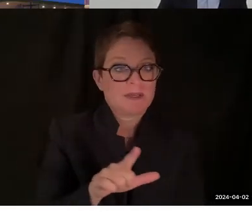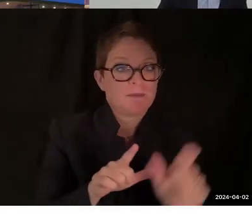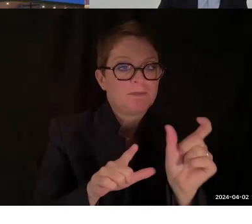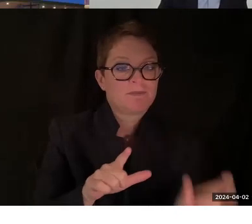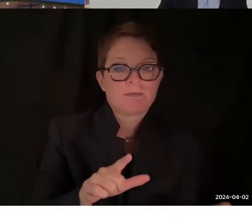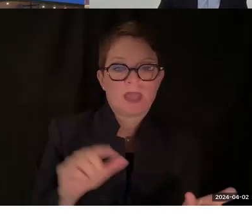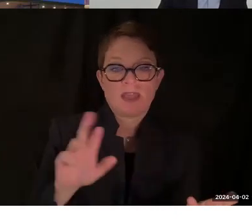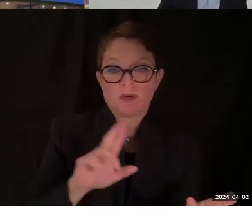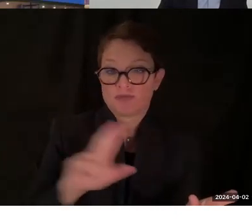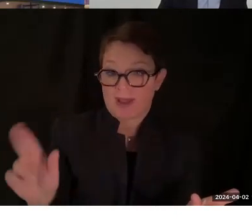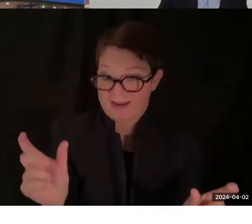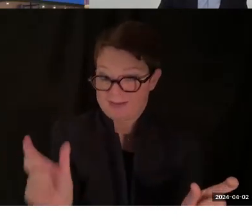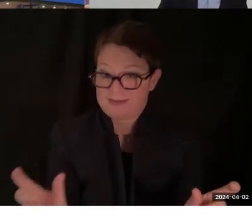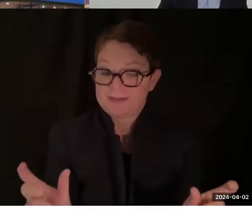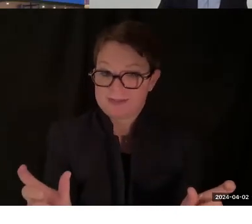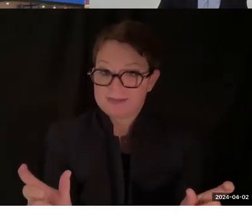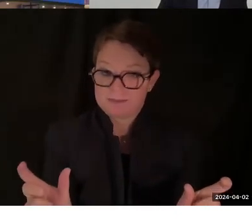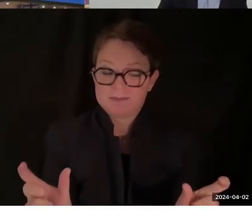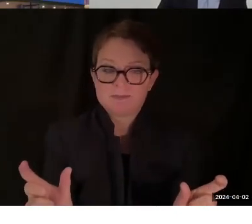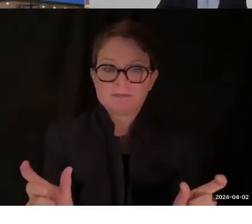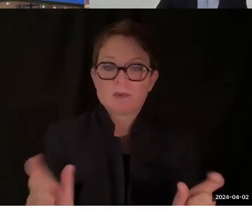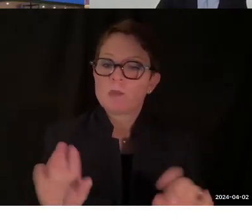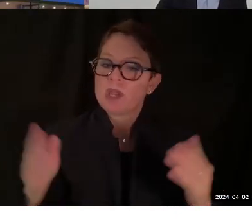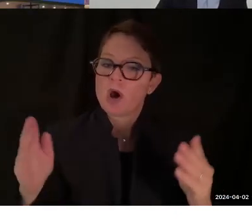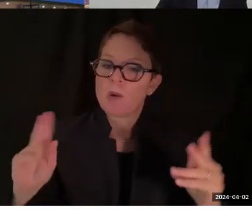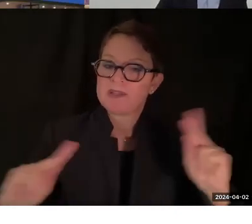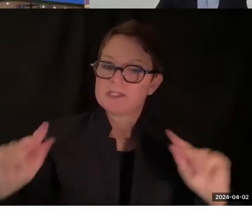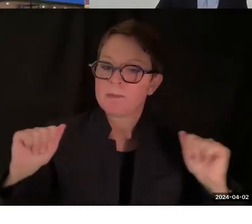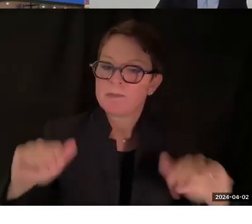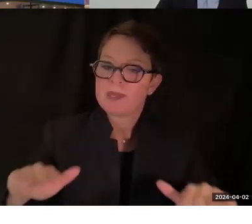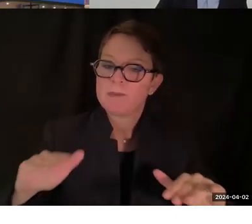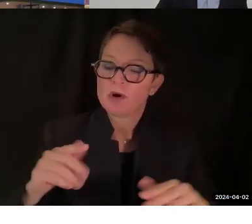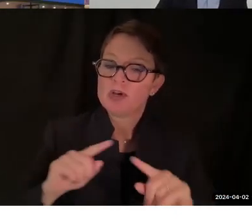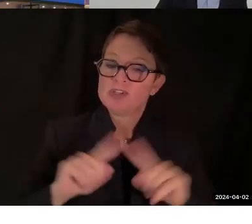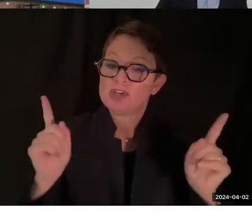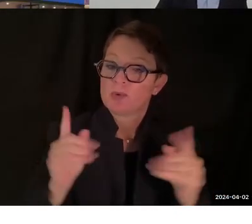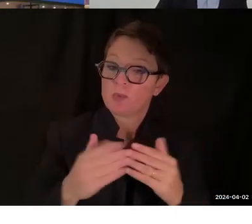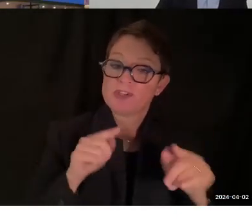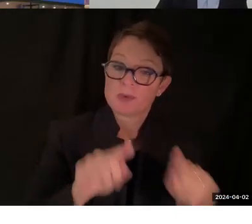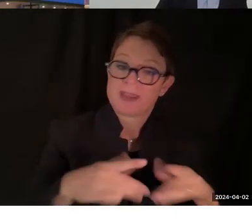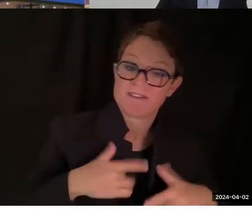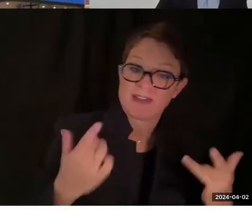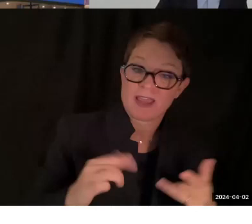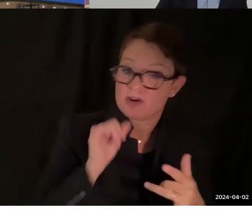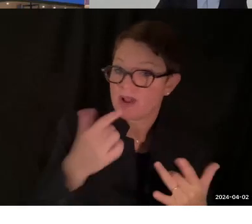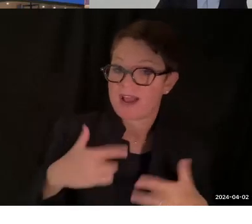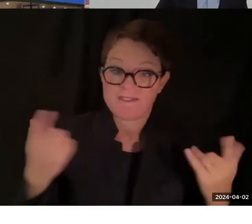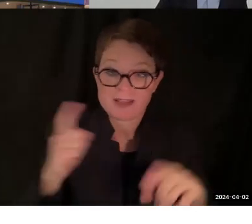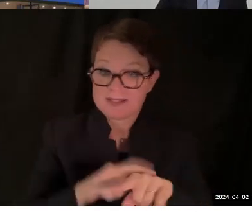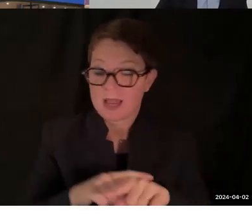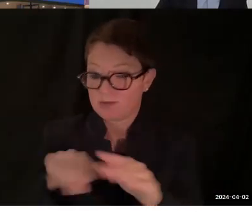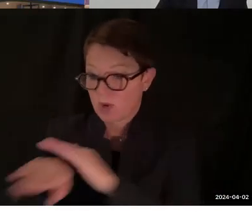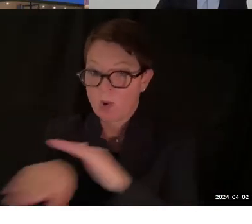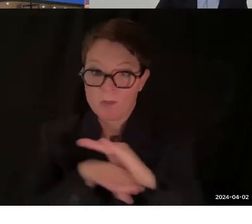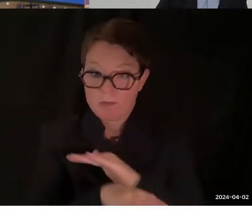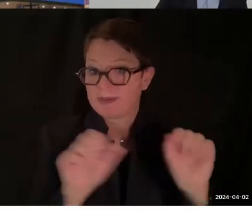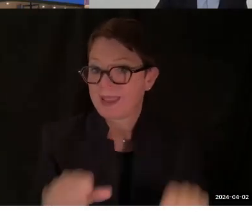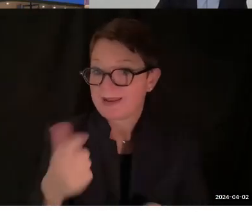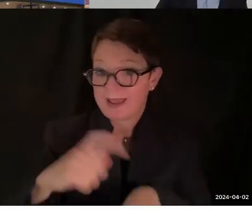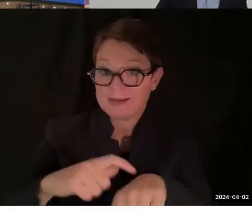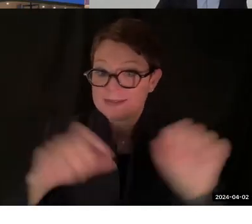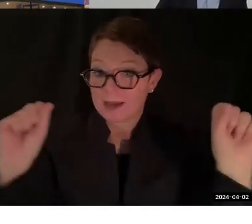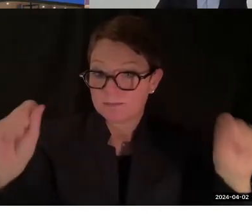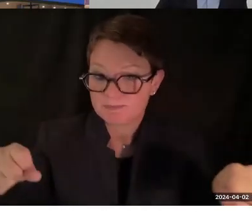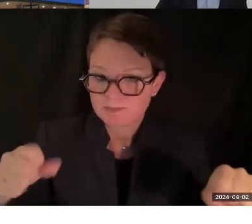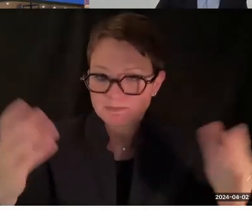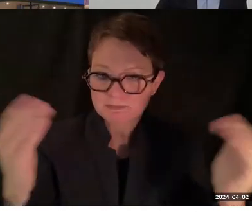the far right side would be open to the public, both event and non-event times as well. If we go to the